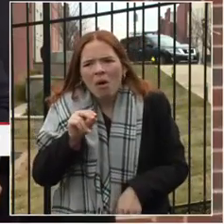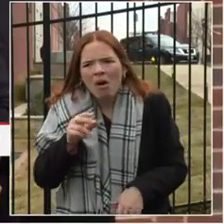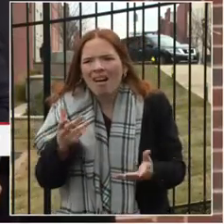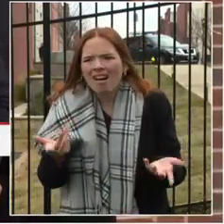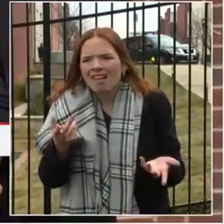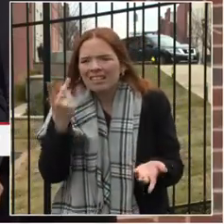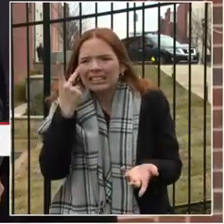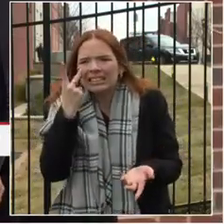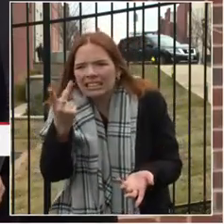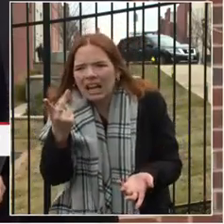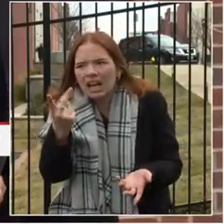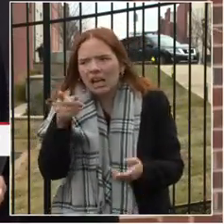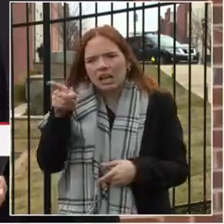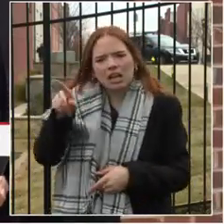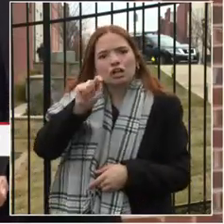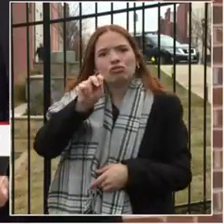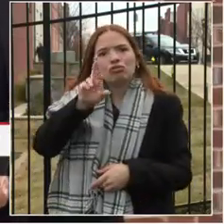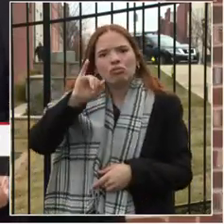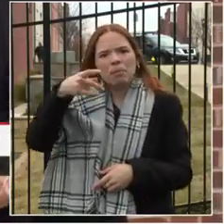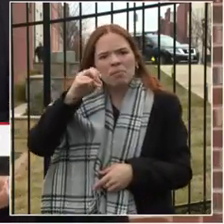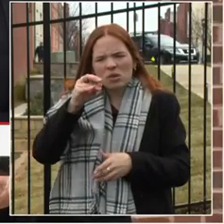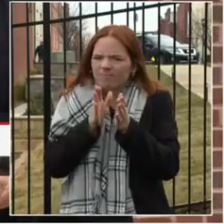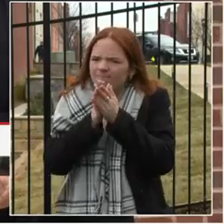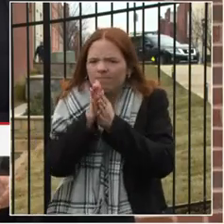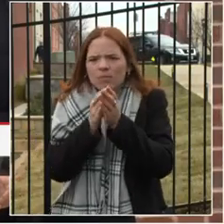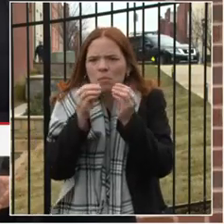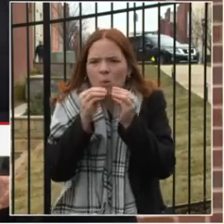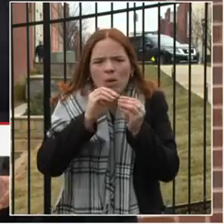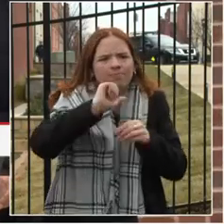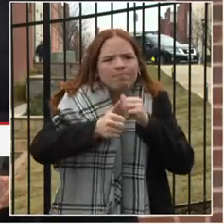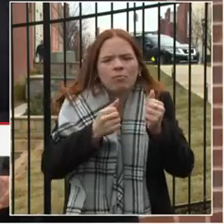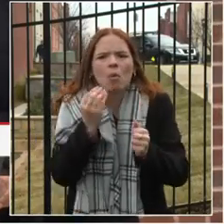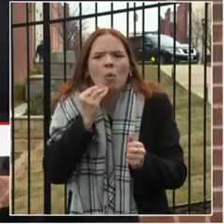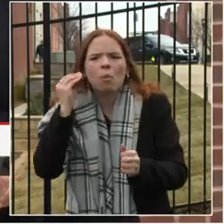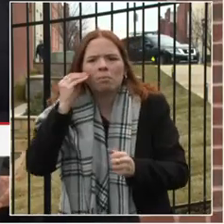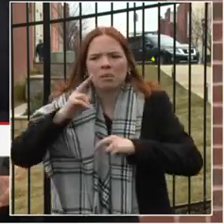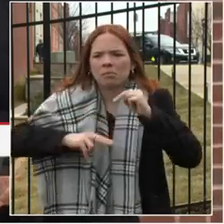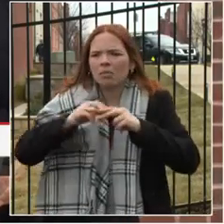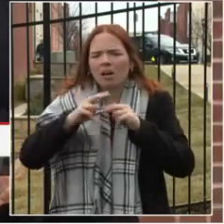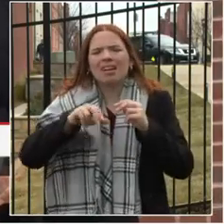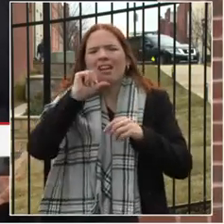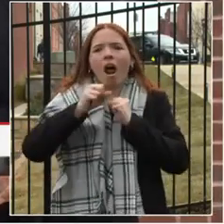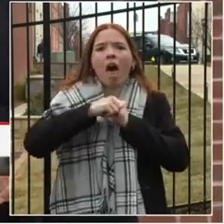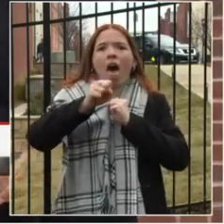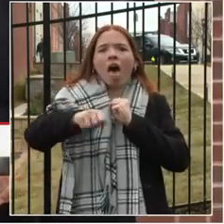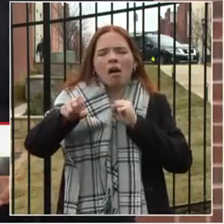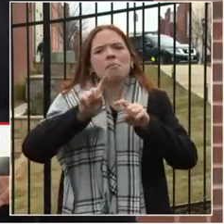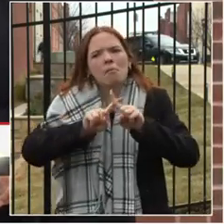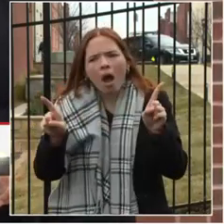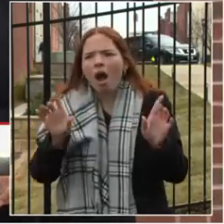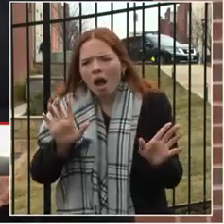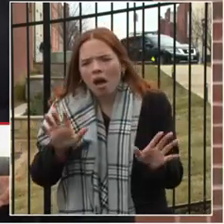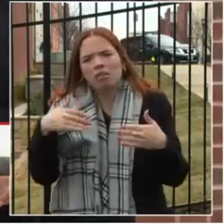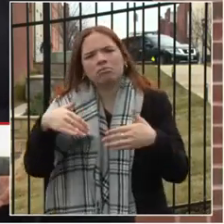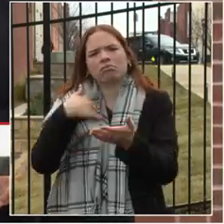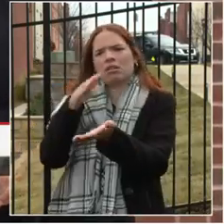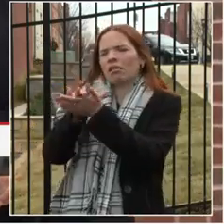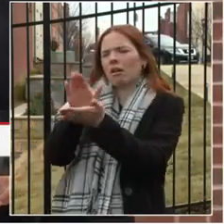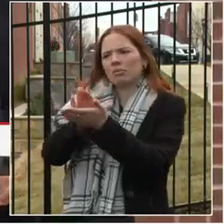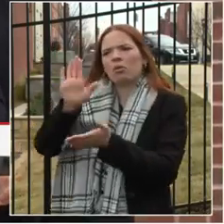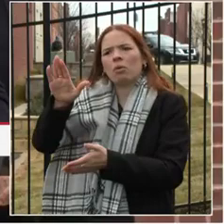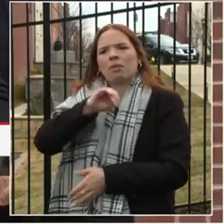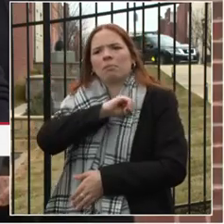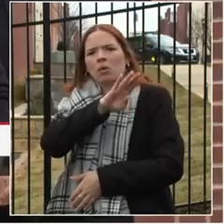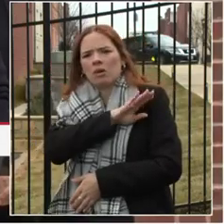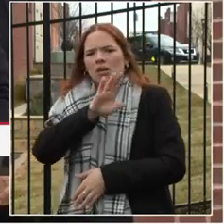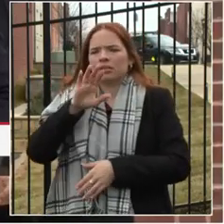to Ward 5 as well. I won't be up here long. I just want to say very quickly that I applaud the mayor and her commitment to expanding home